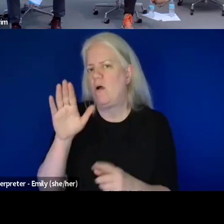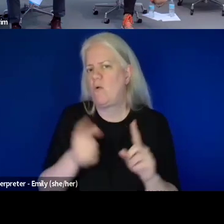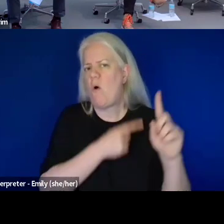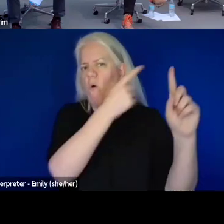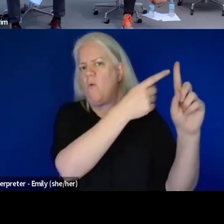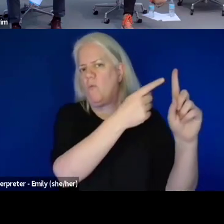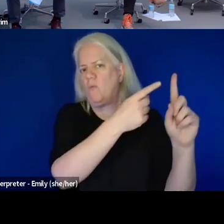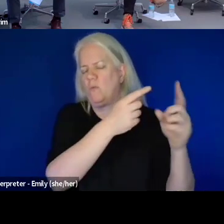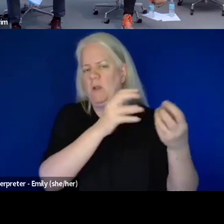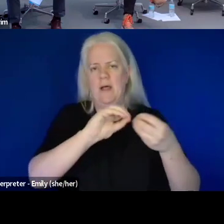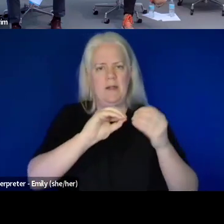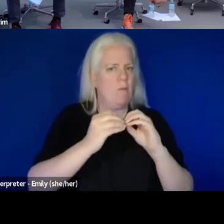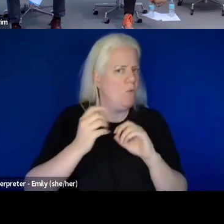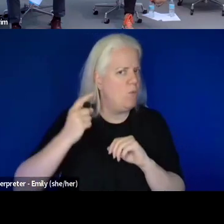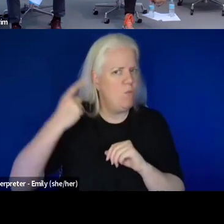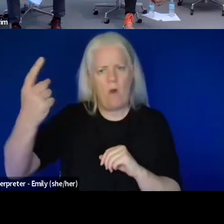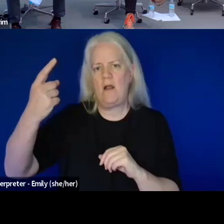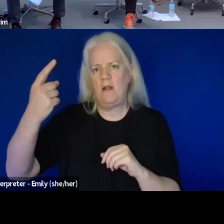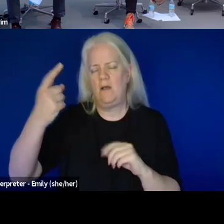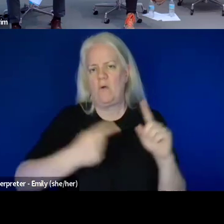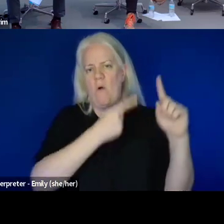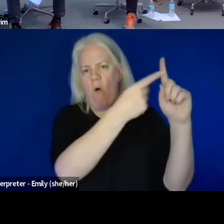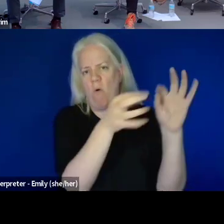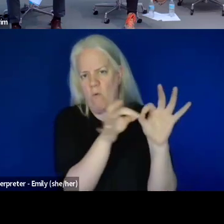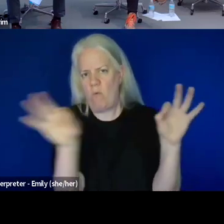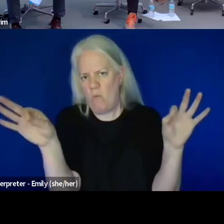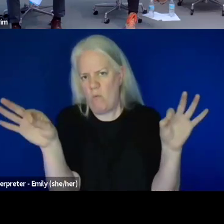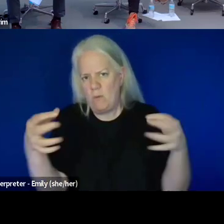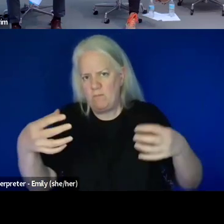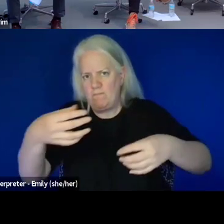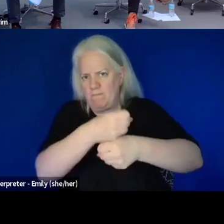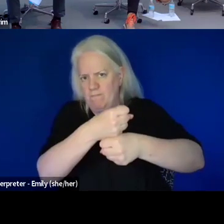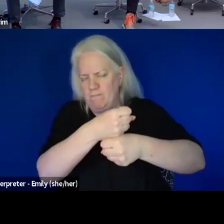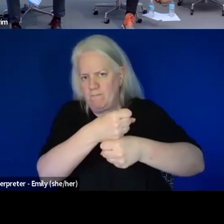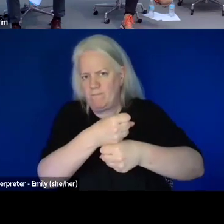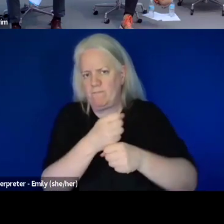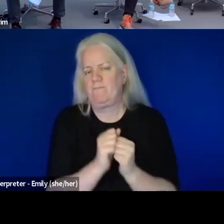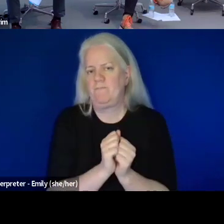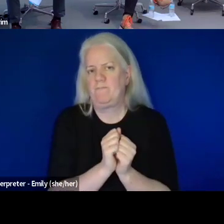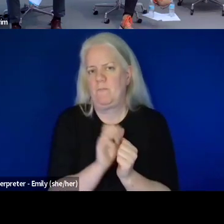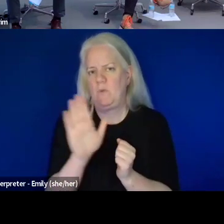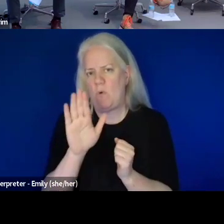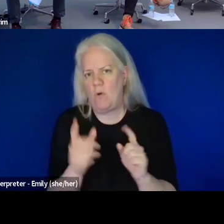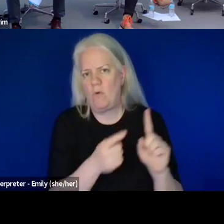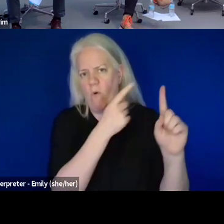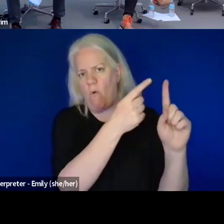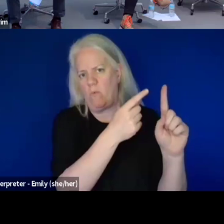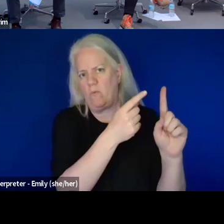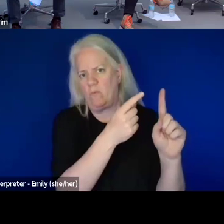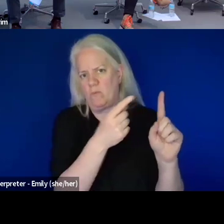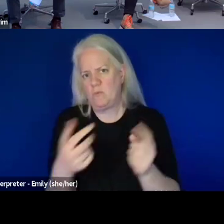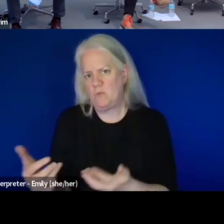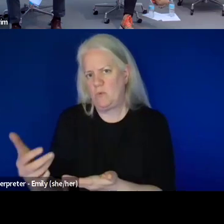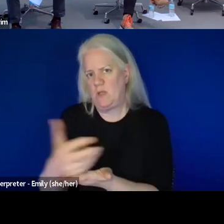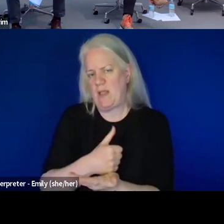you could put it in one sentence that is like 2 lines, your goal from the information that